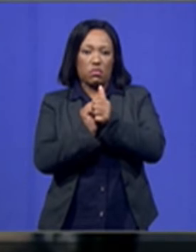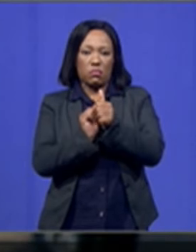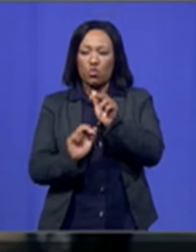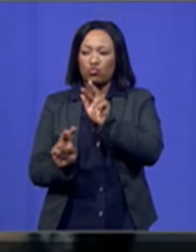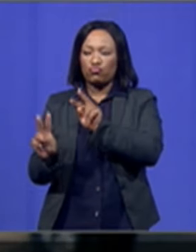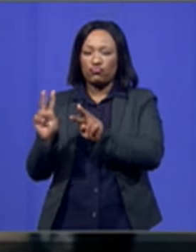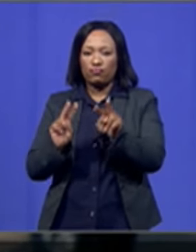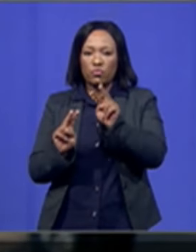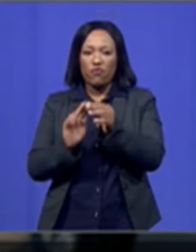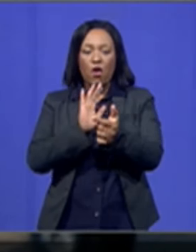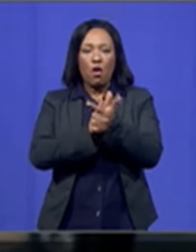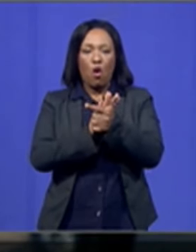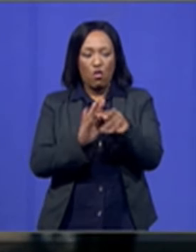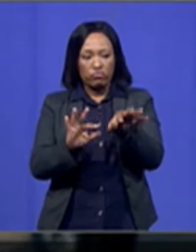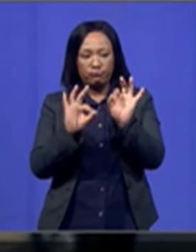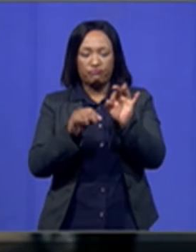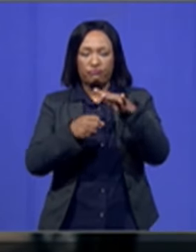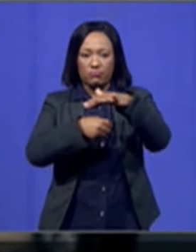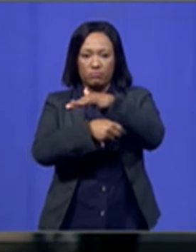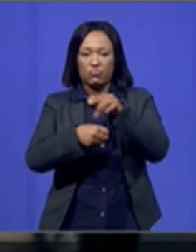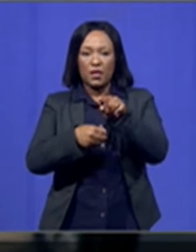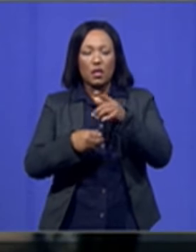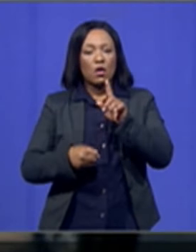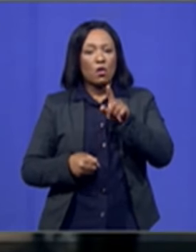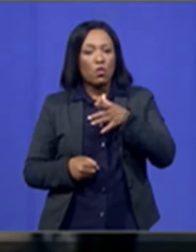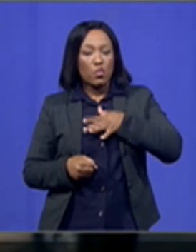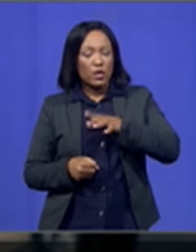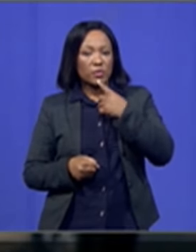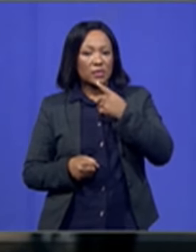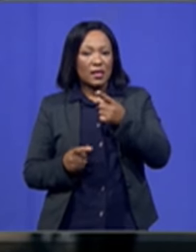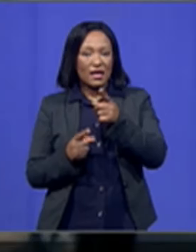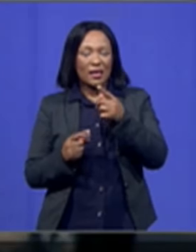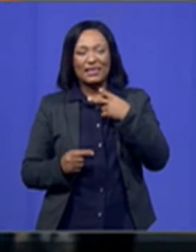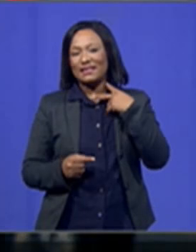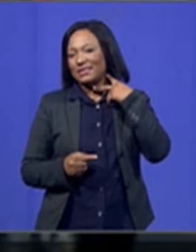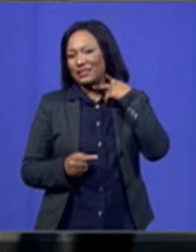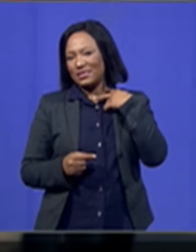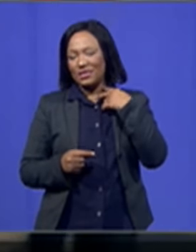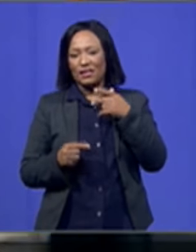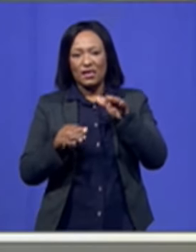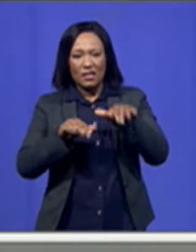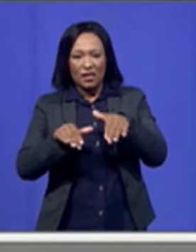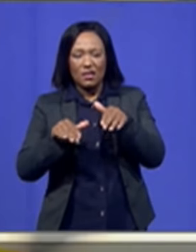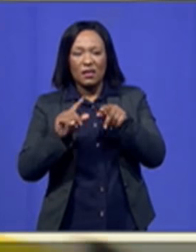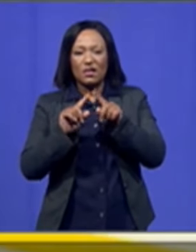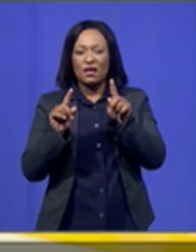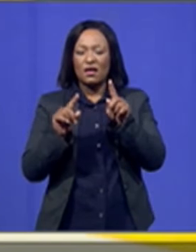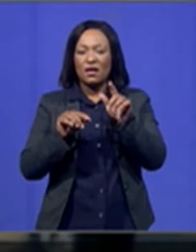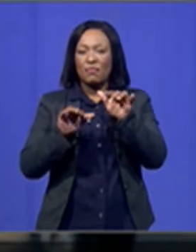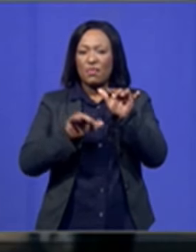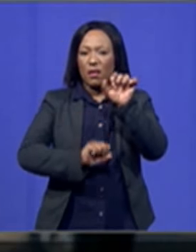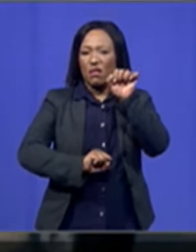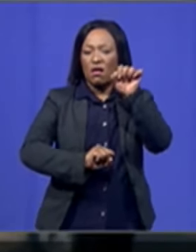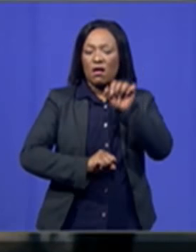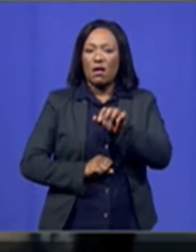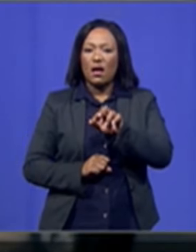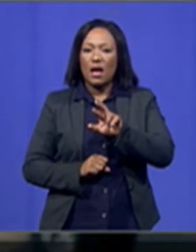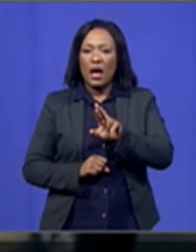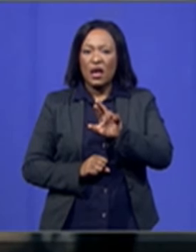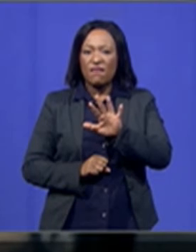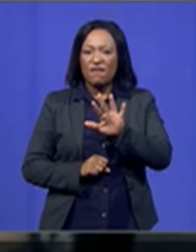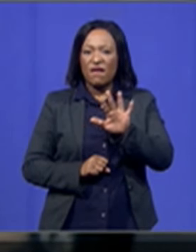law and order in the area. But we must also say we are quite disappointed by the actions taken by protesters on the R550,